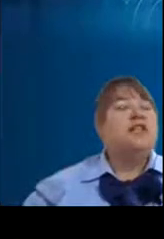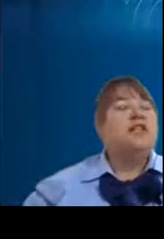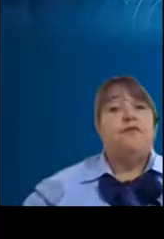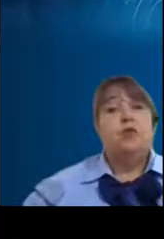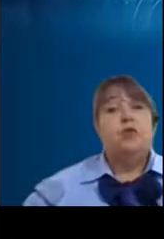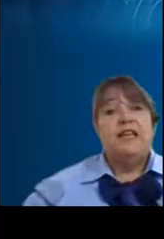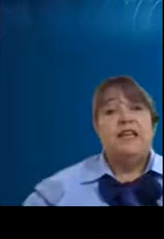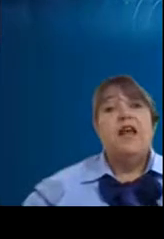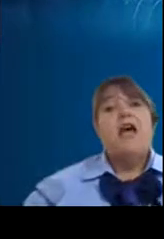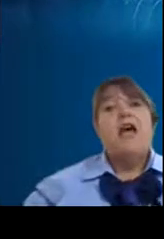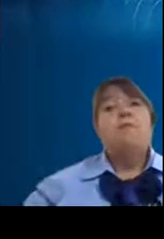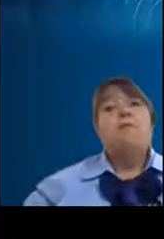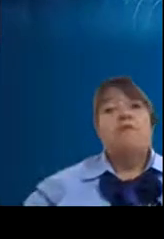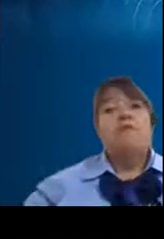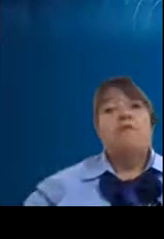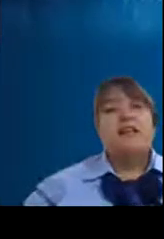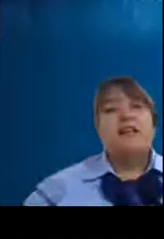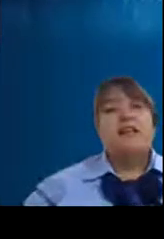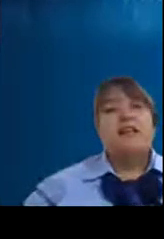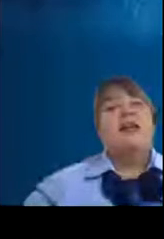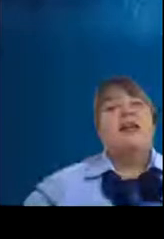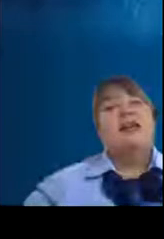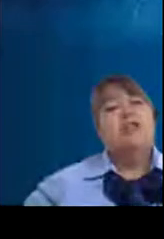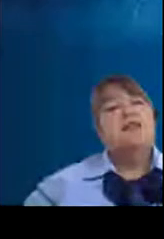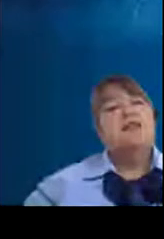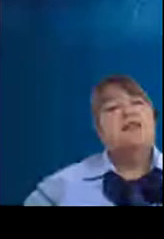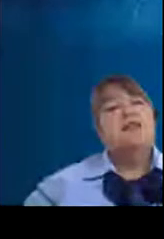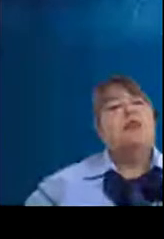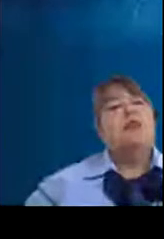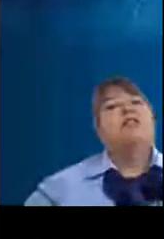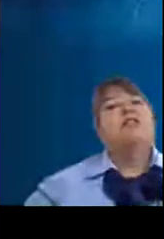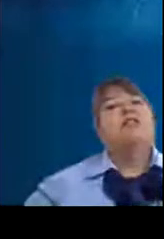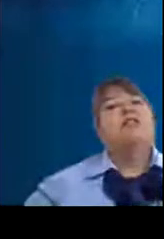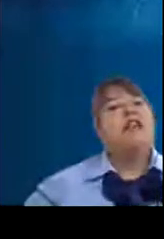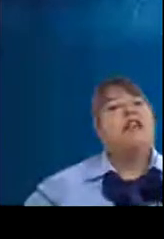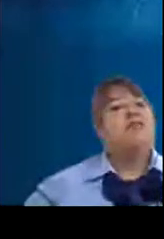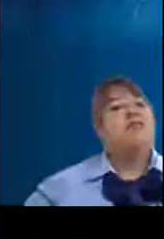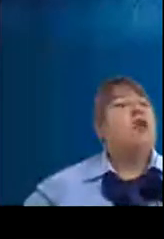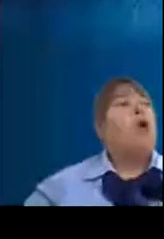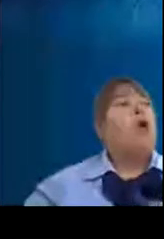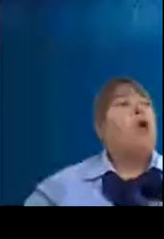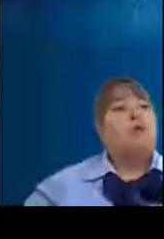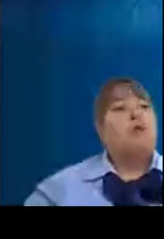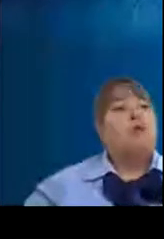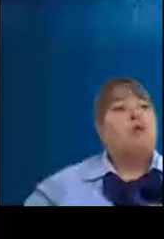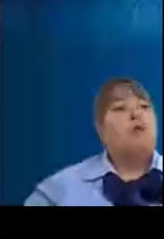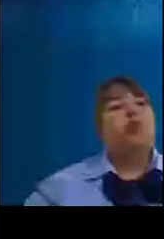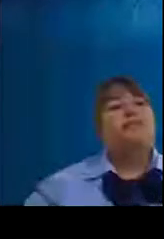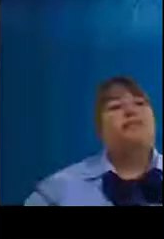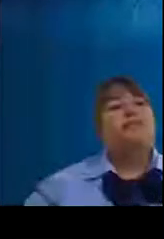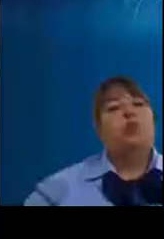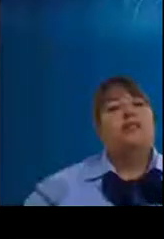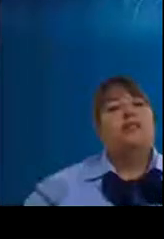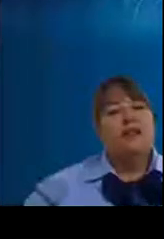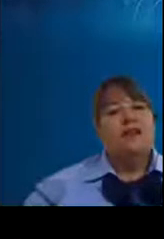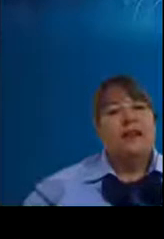January 2014, and provisionally the end date will be the 28th of February